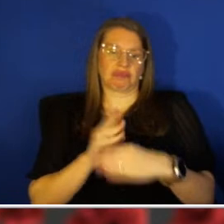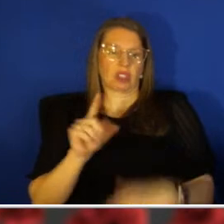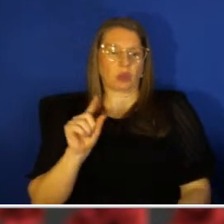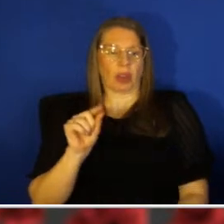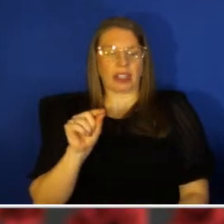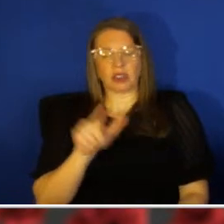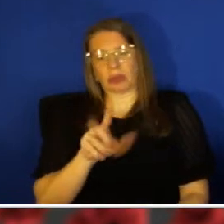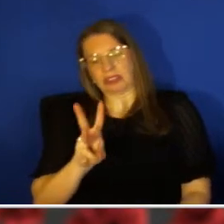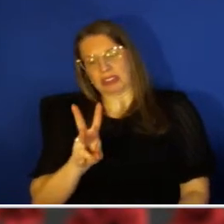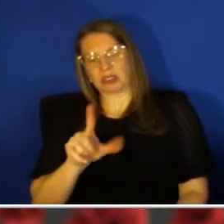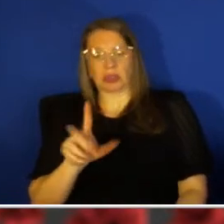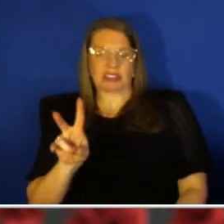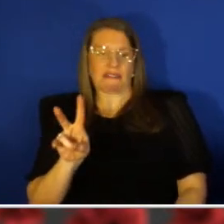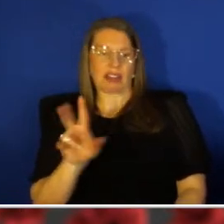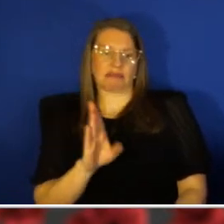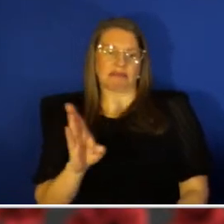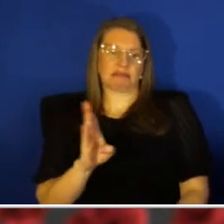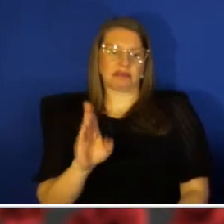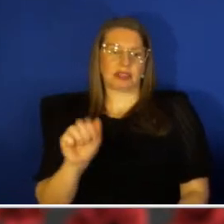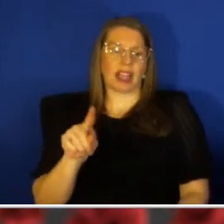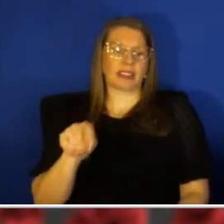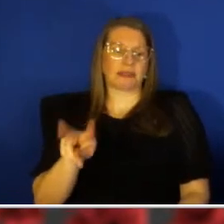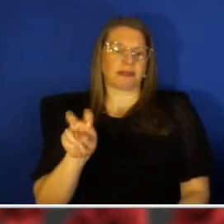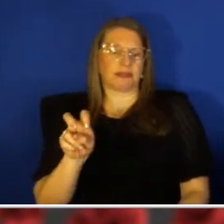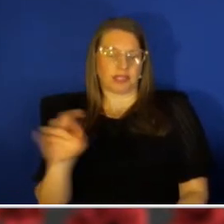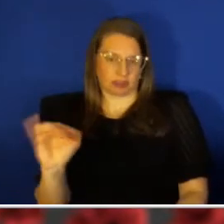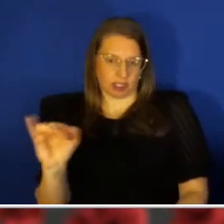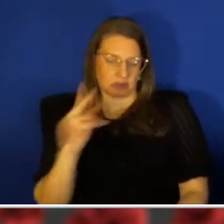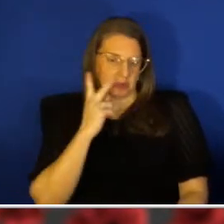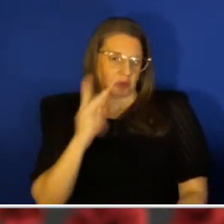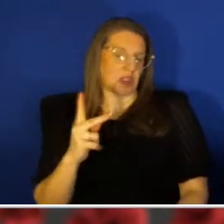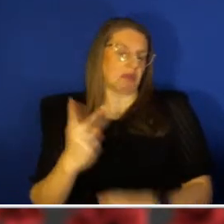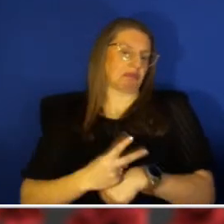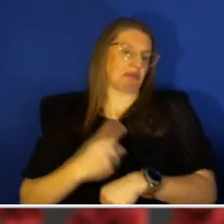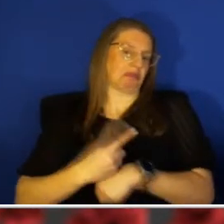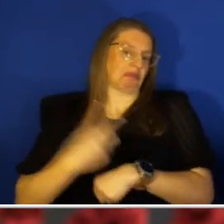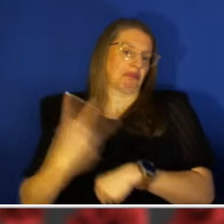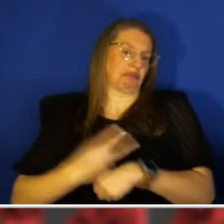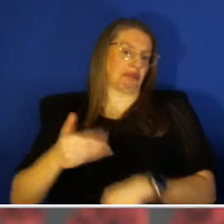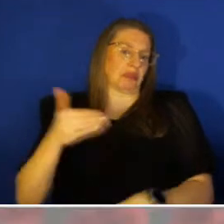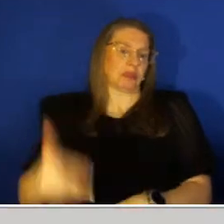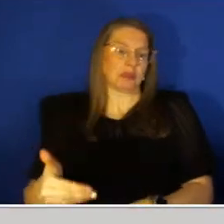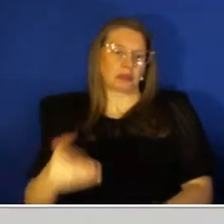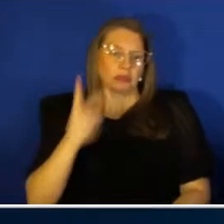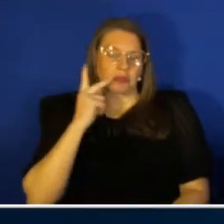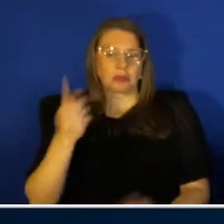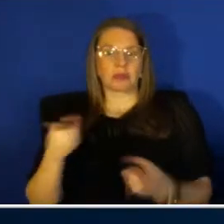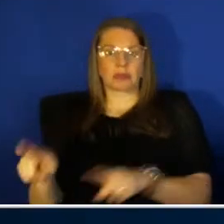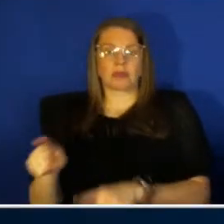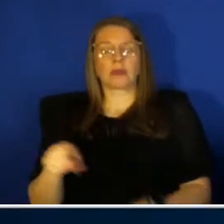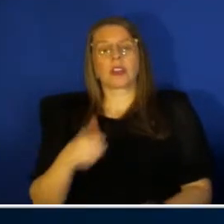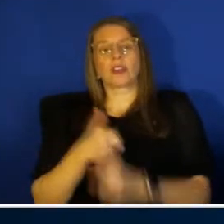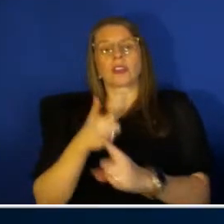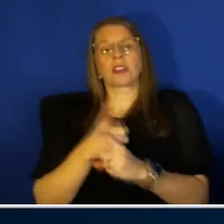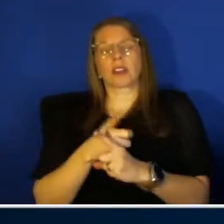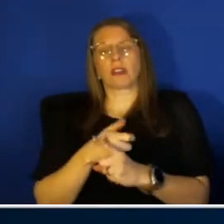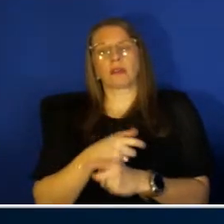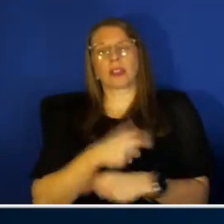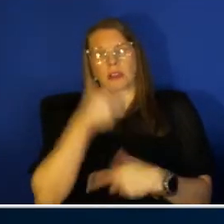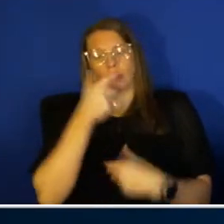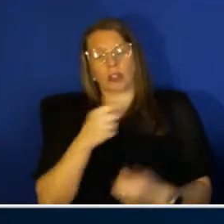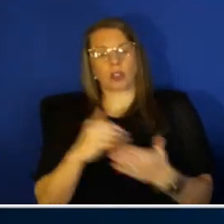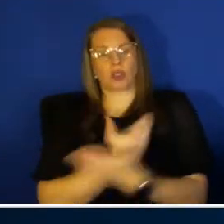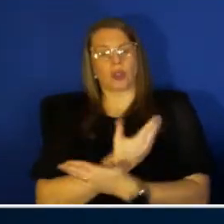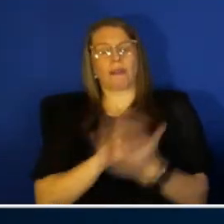26, 27 active infections. So we'll see what the next couple days bring as far as that goes. So Doc Hawk, you took an interest in some new findings about